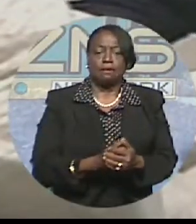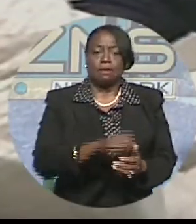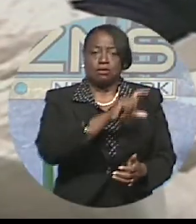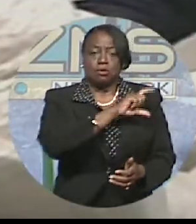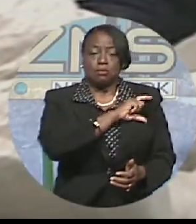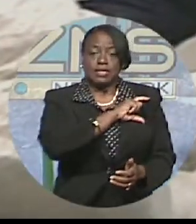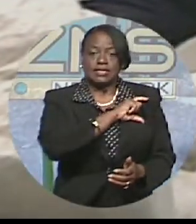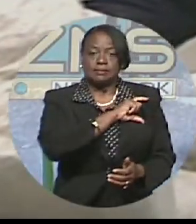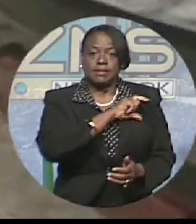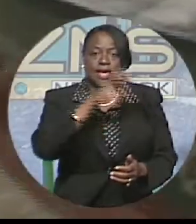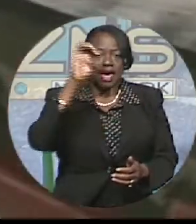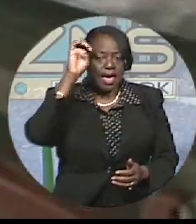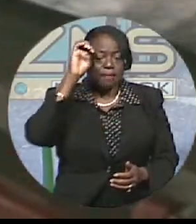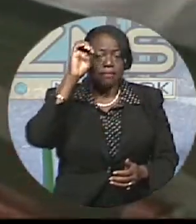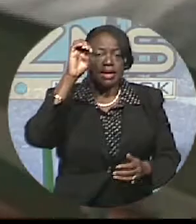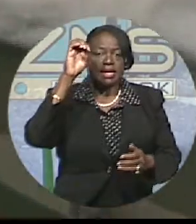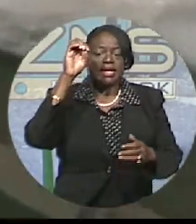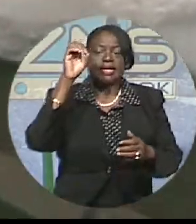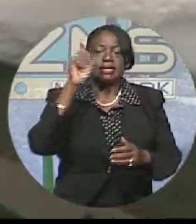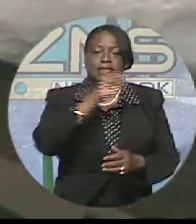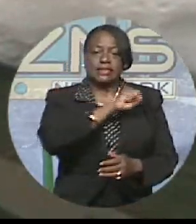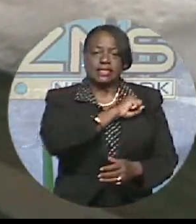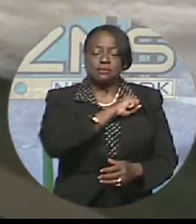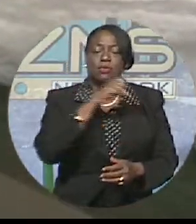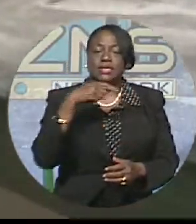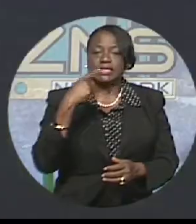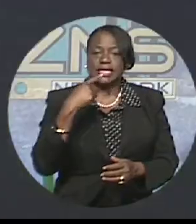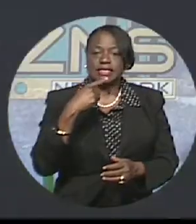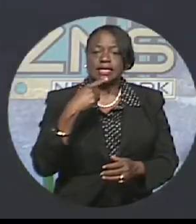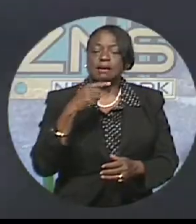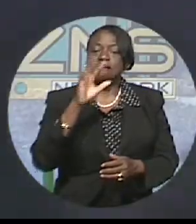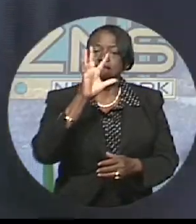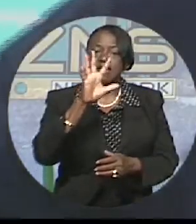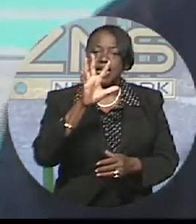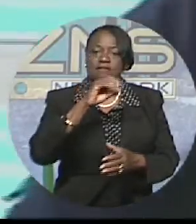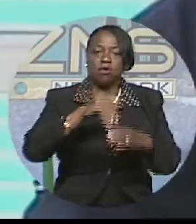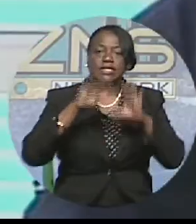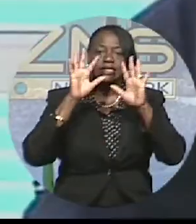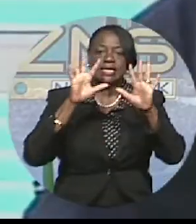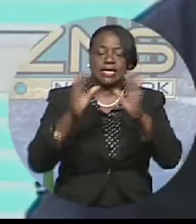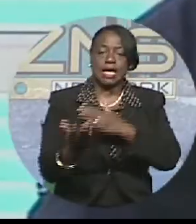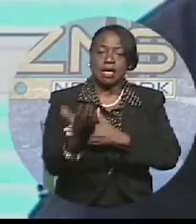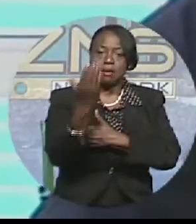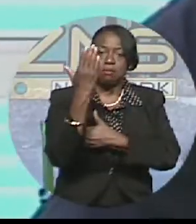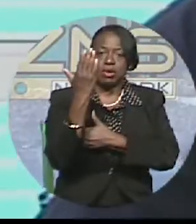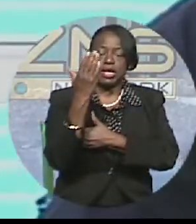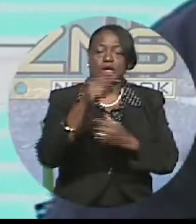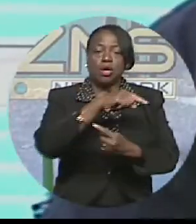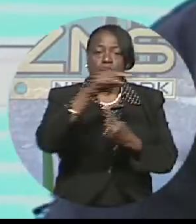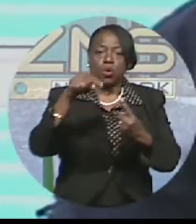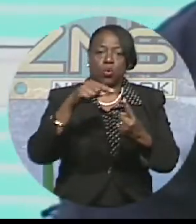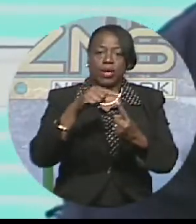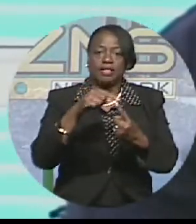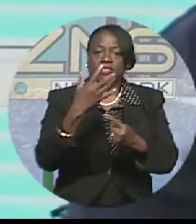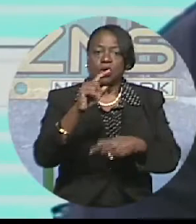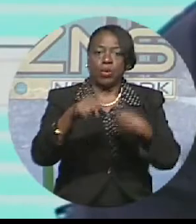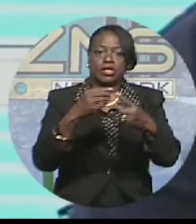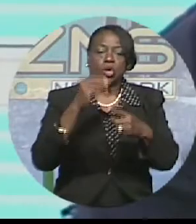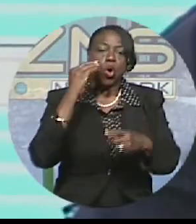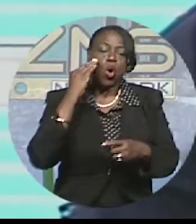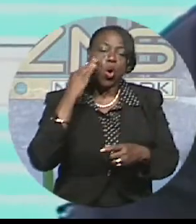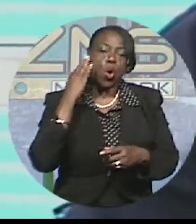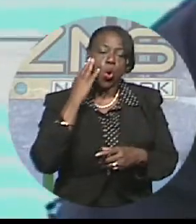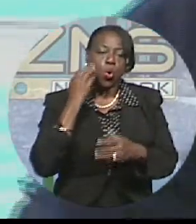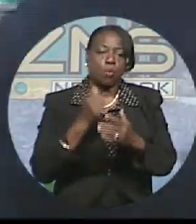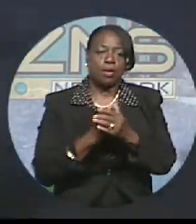Bahama, Emmerich Seymour, says it was around 5 on Sunday morning when Drug Enforcement Unit Intelligence led them to the home in Arden